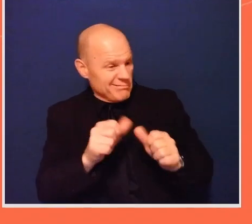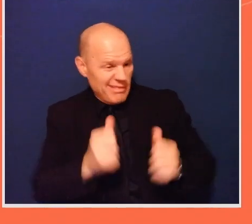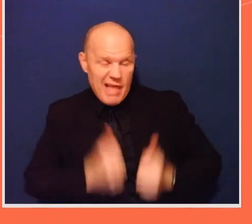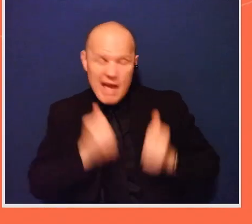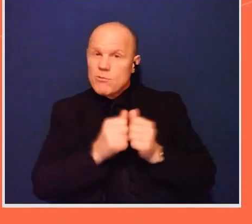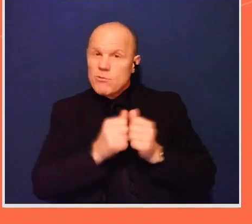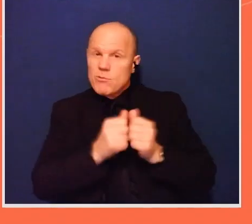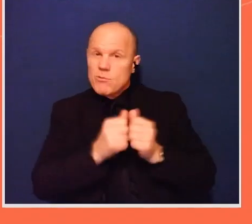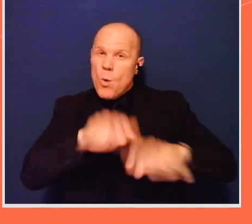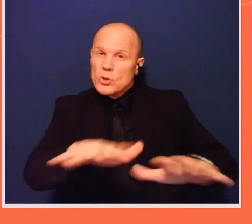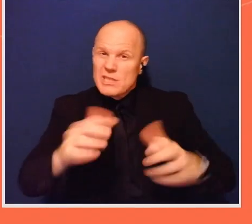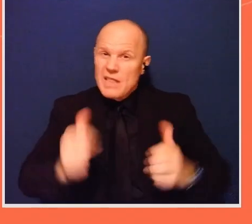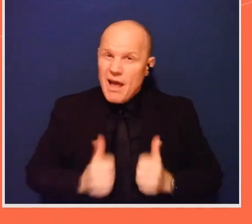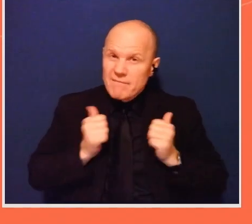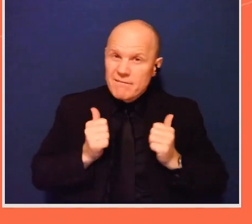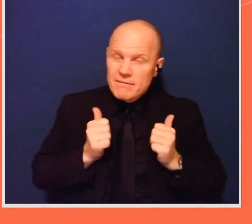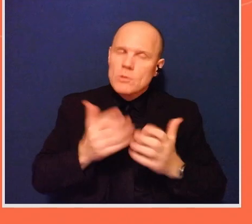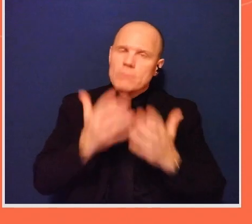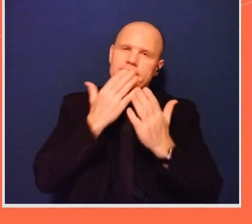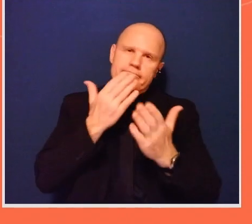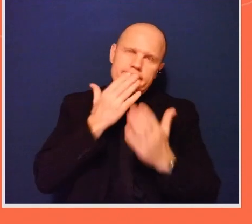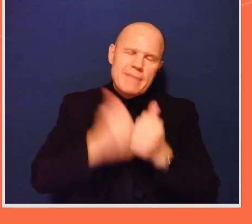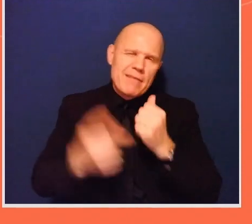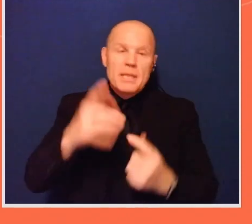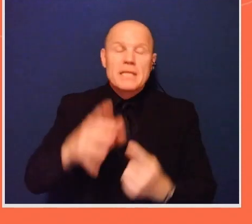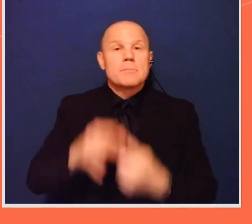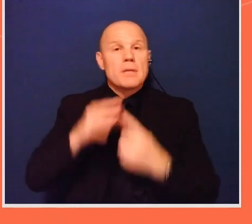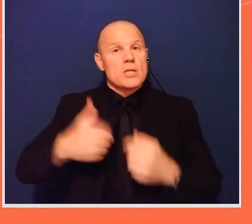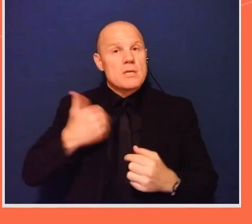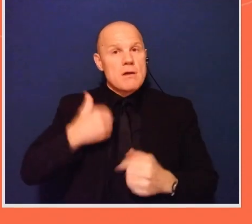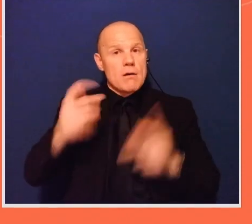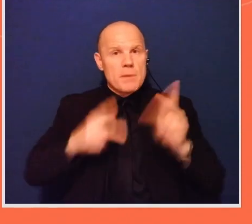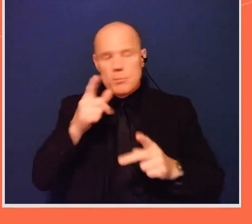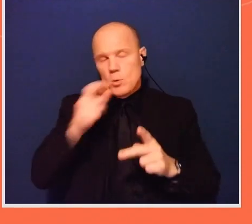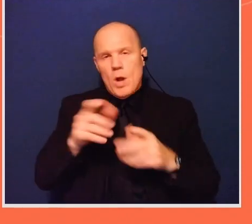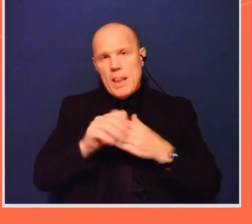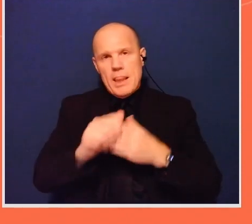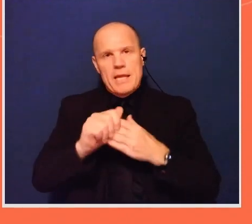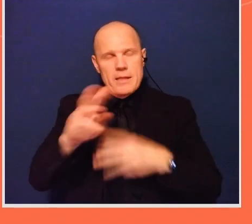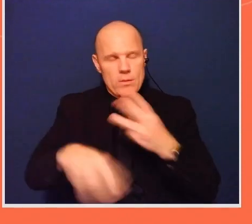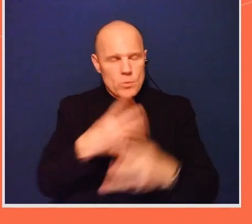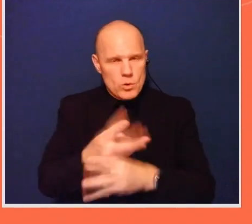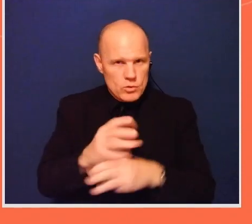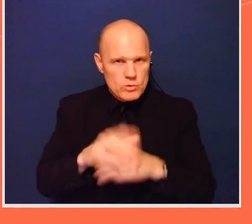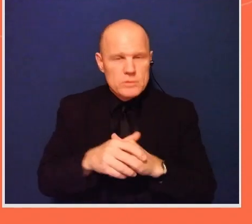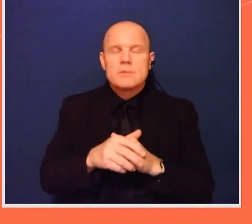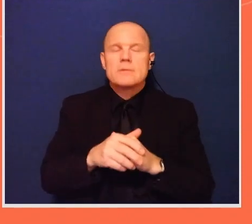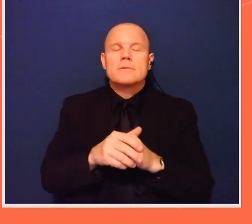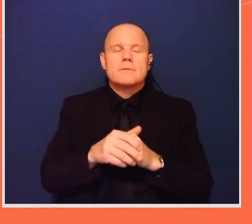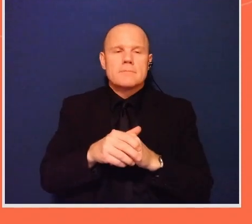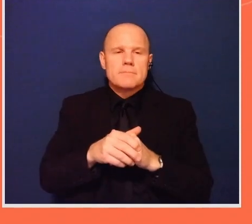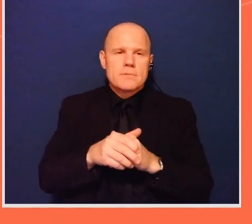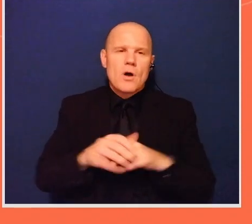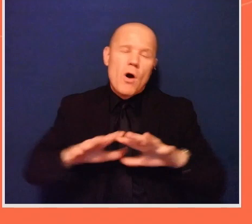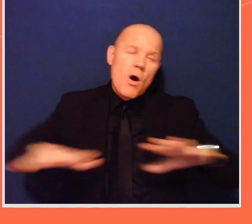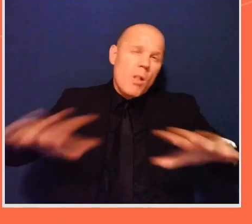day, the danger is compounded by indifference and inaction. And I ask you just to think about